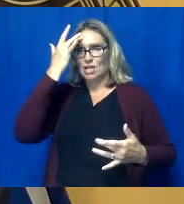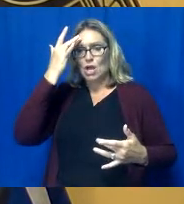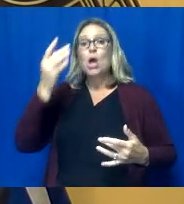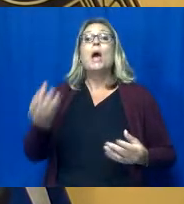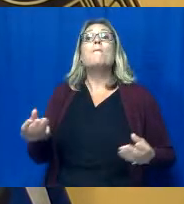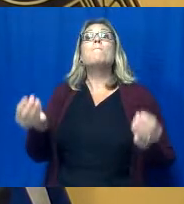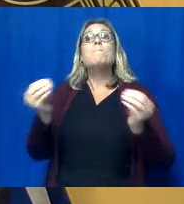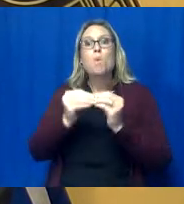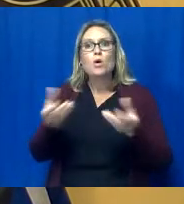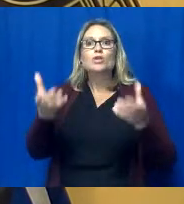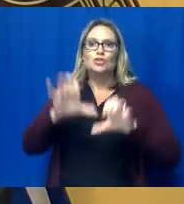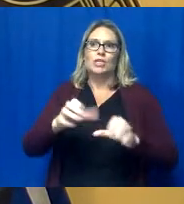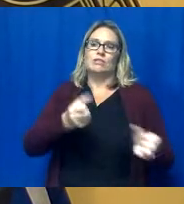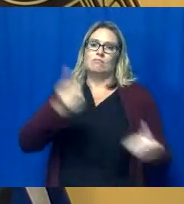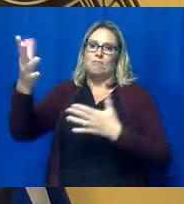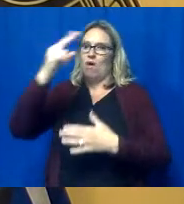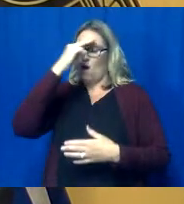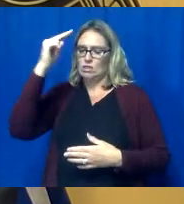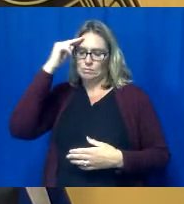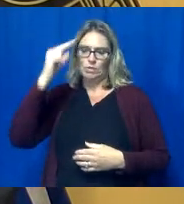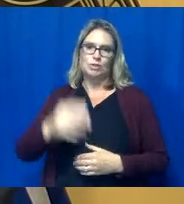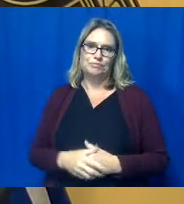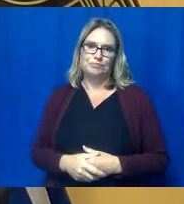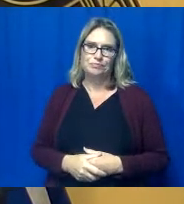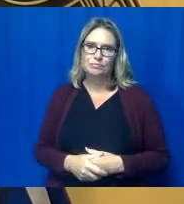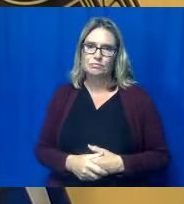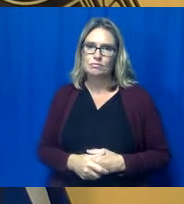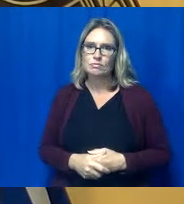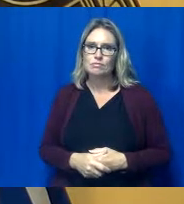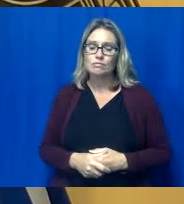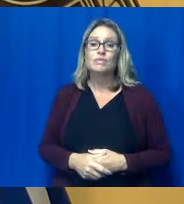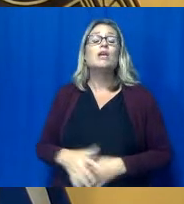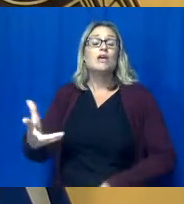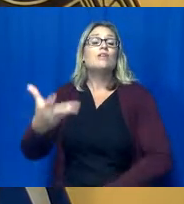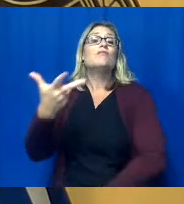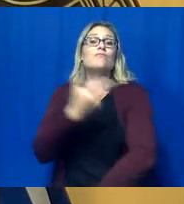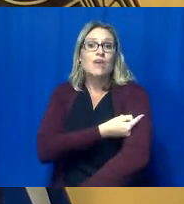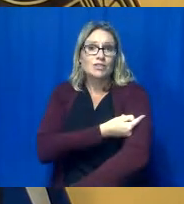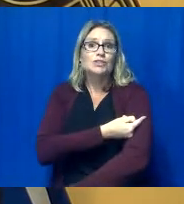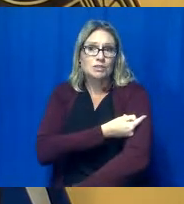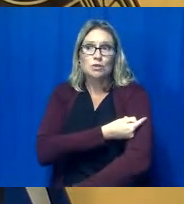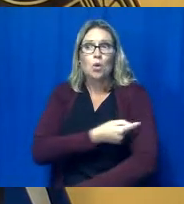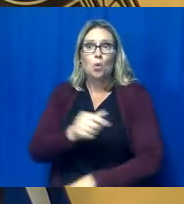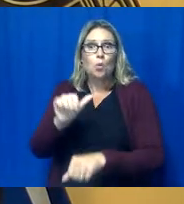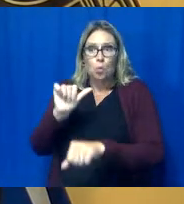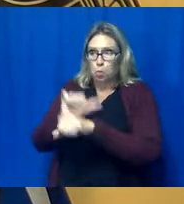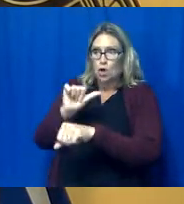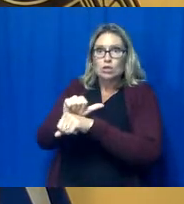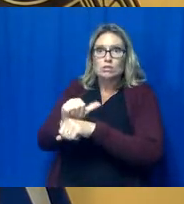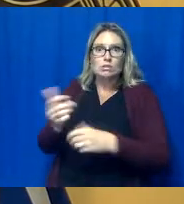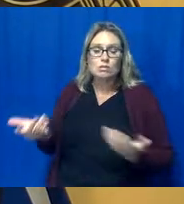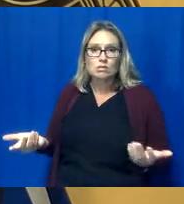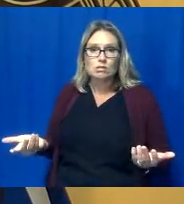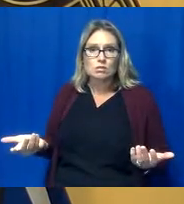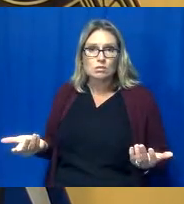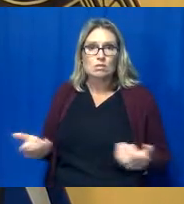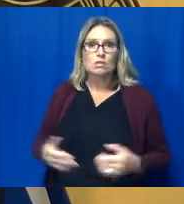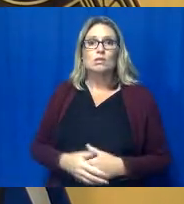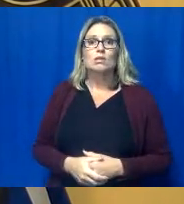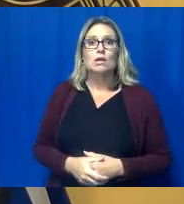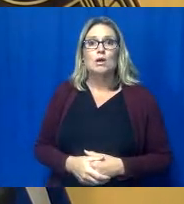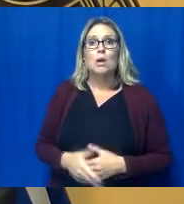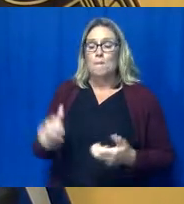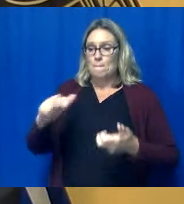hospital. So vaccination works. But the problem we have right now is in a province